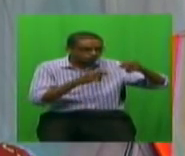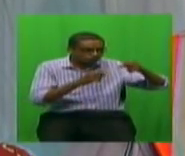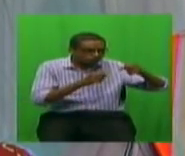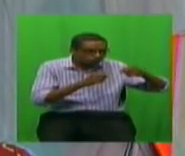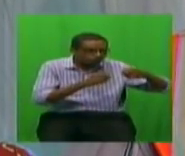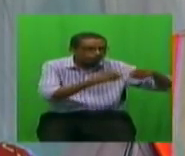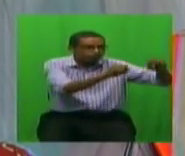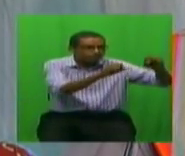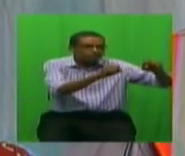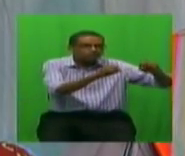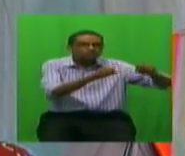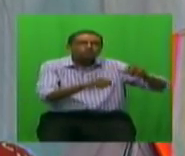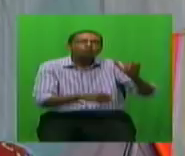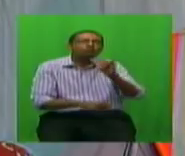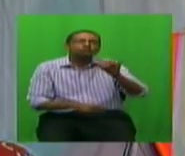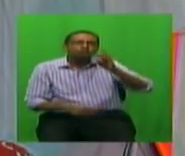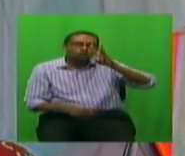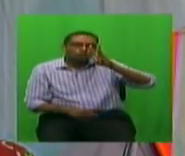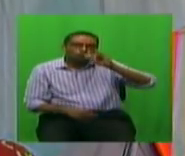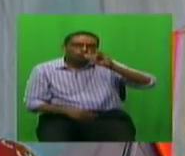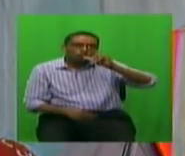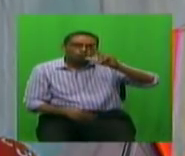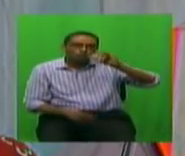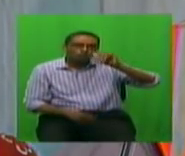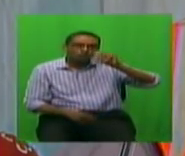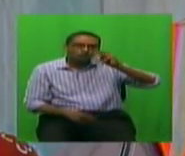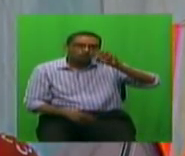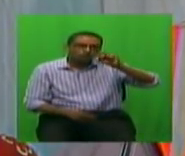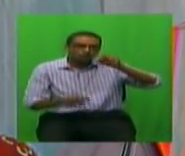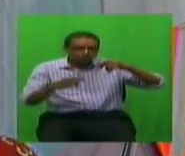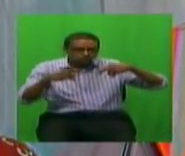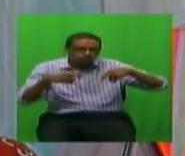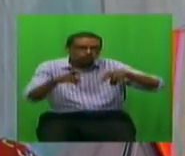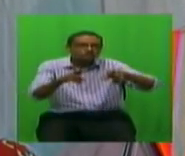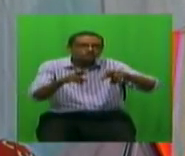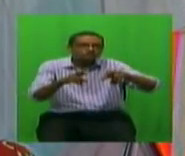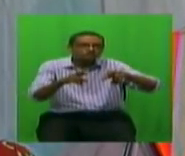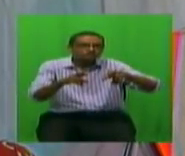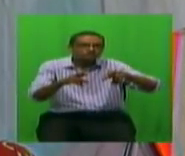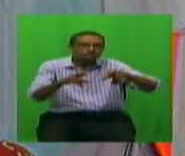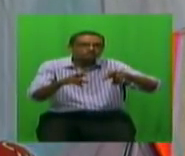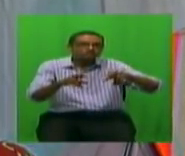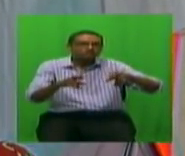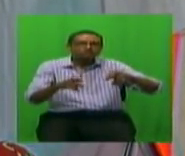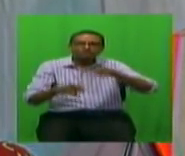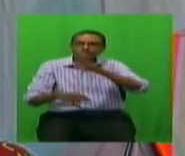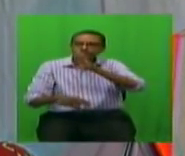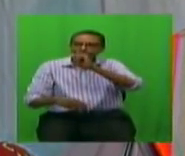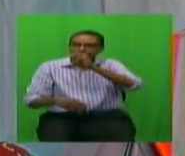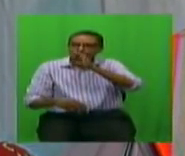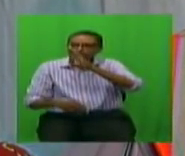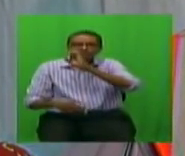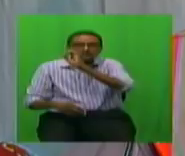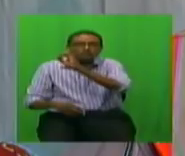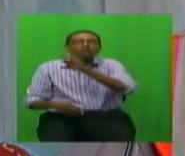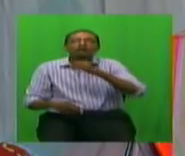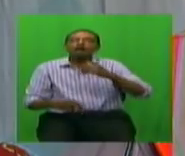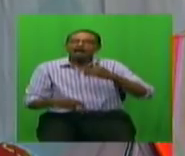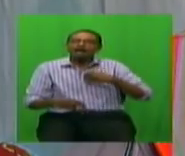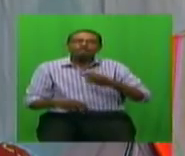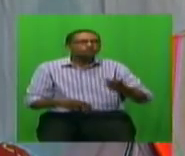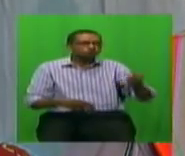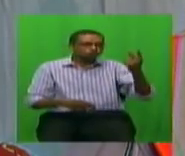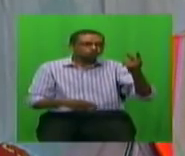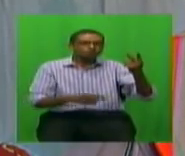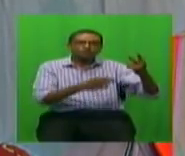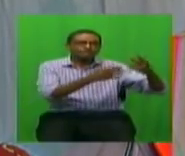pumps working. In Bamboo 1 we have 2 pumps working. One is under repairs, but we do have 2 pumps, which is adequate there.